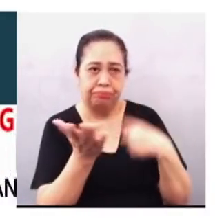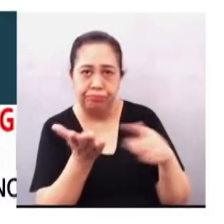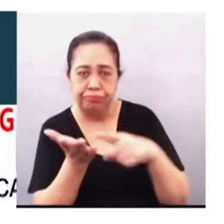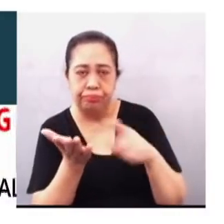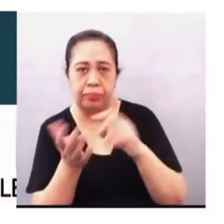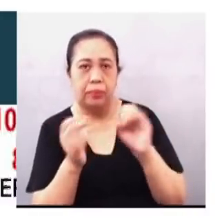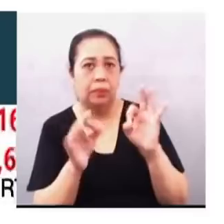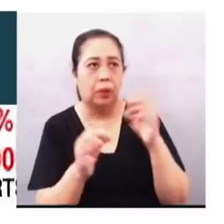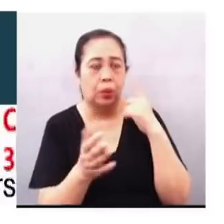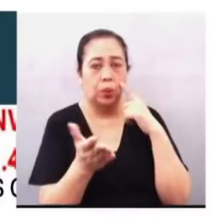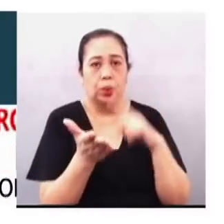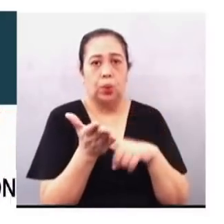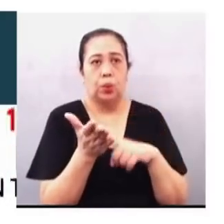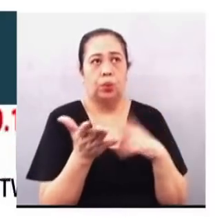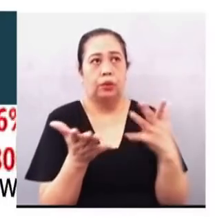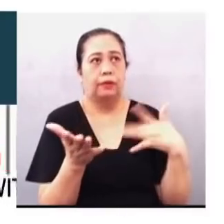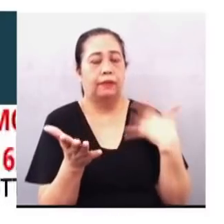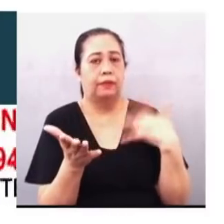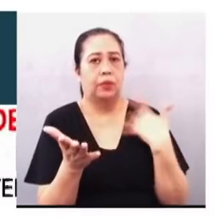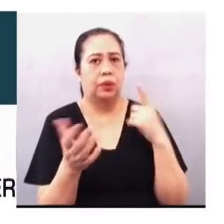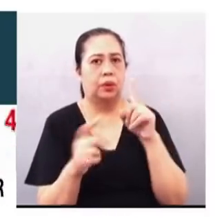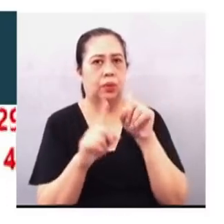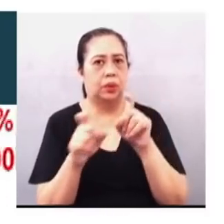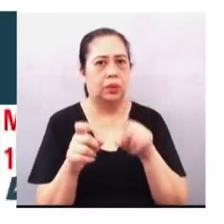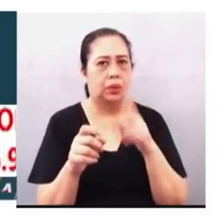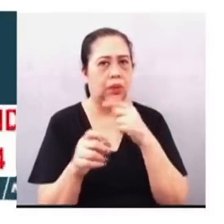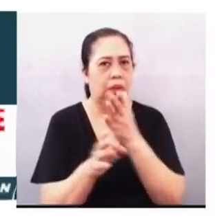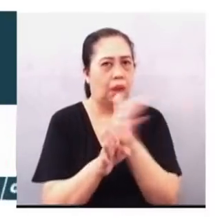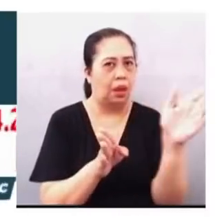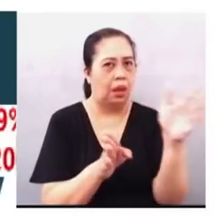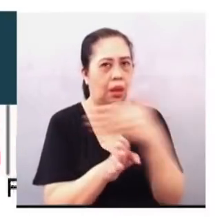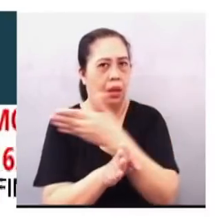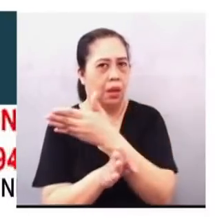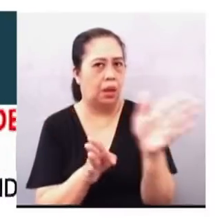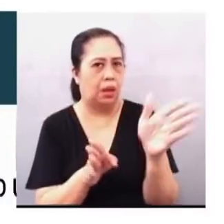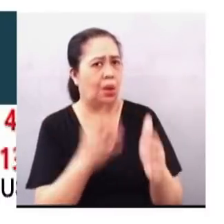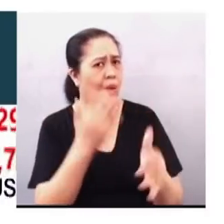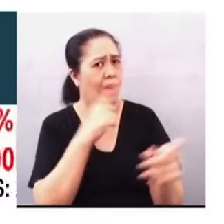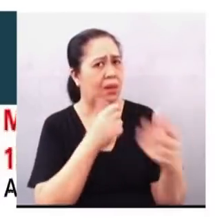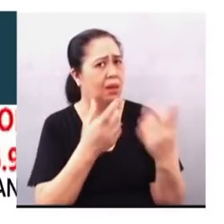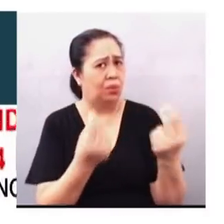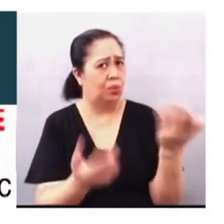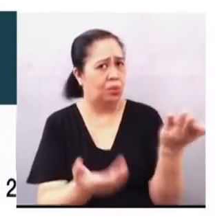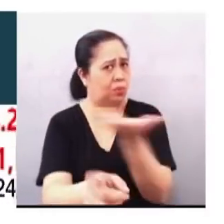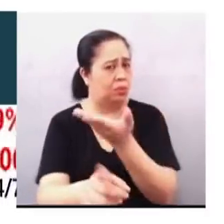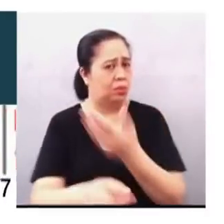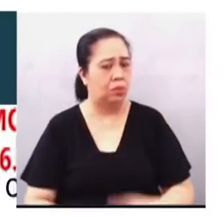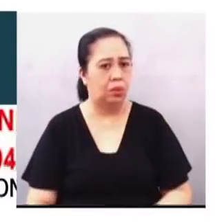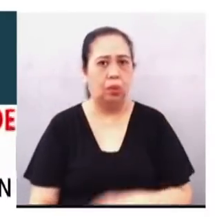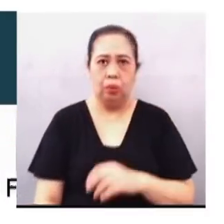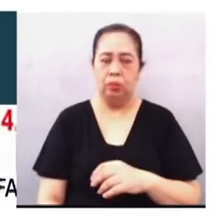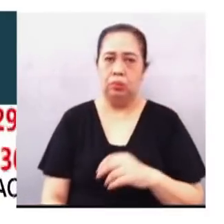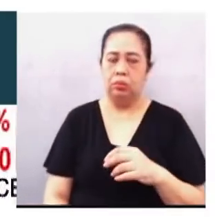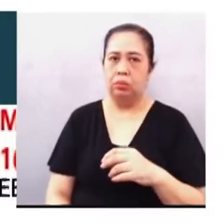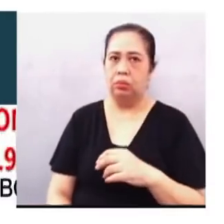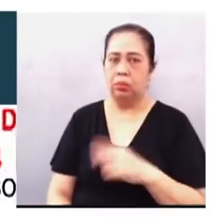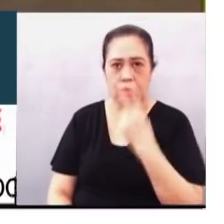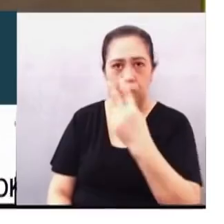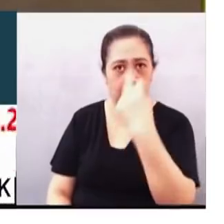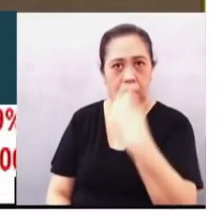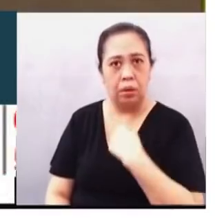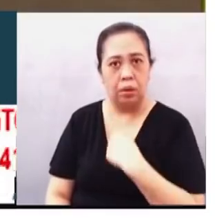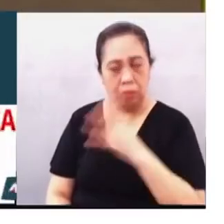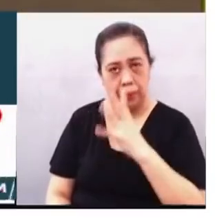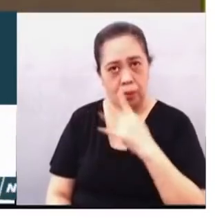know, the questioning is going some other way. Why haven't you done so? Uy, hindi mo ba nakita yung sinabi